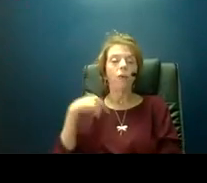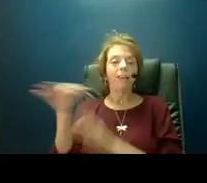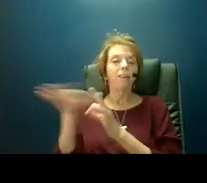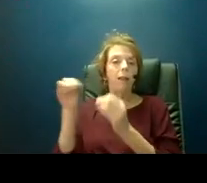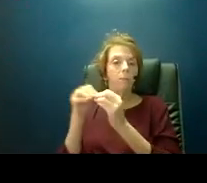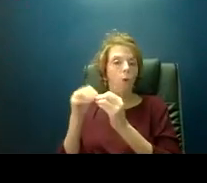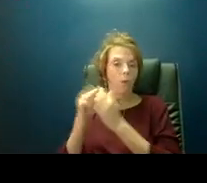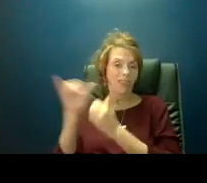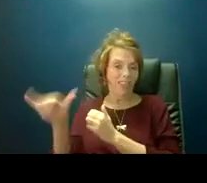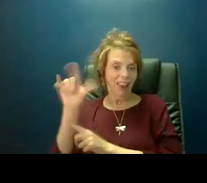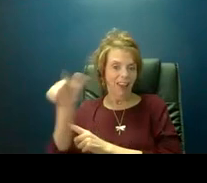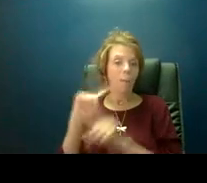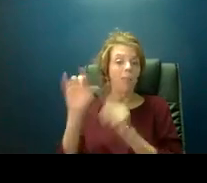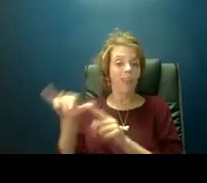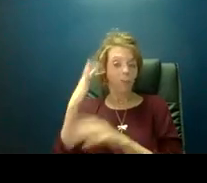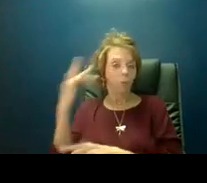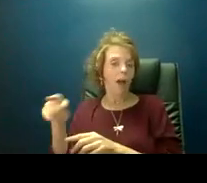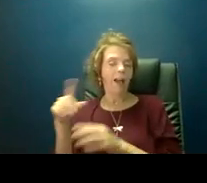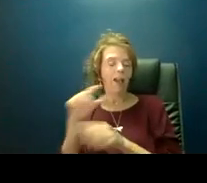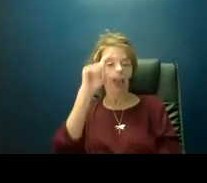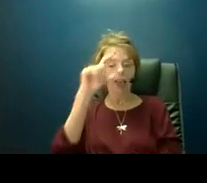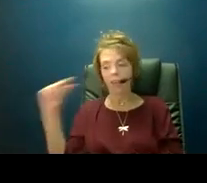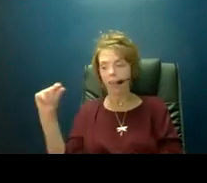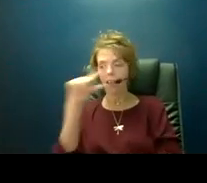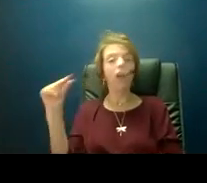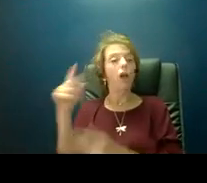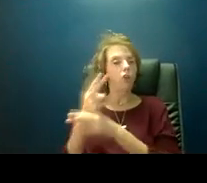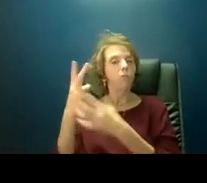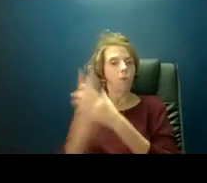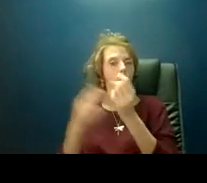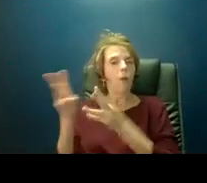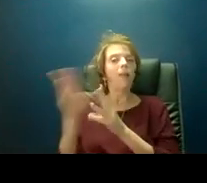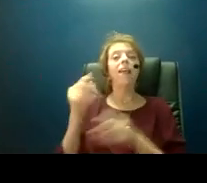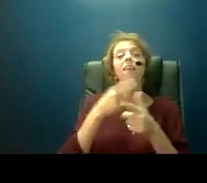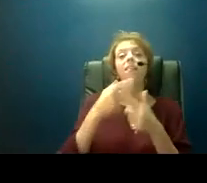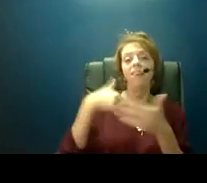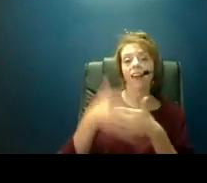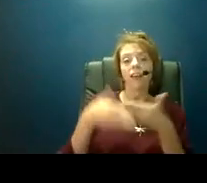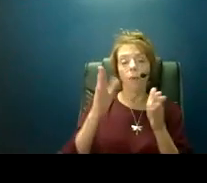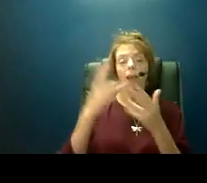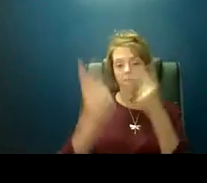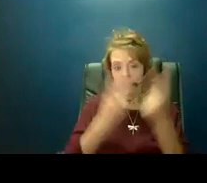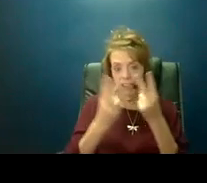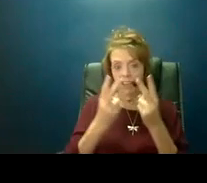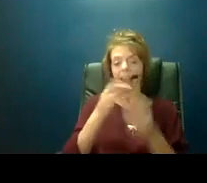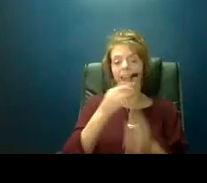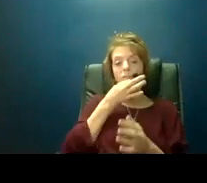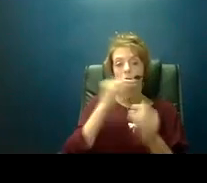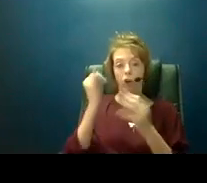that's why that shows up, small a, capital A. And then the next step is the visiting experts artists. So they're